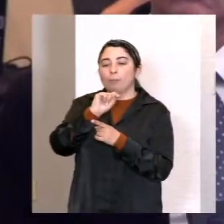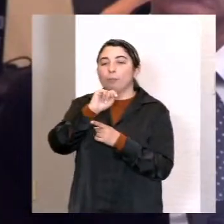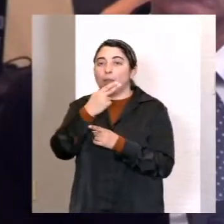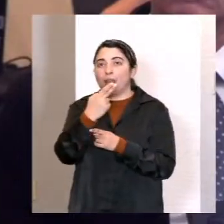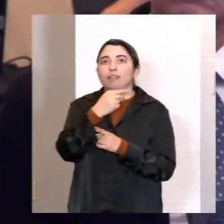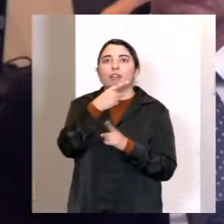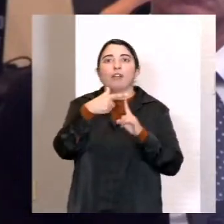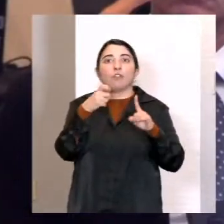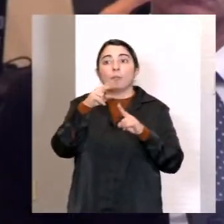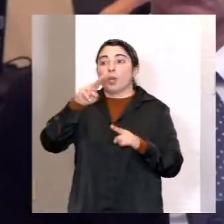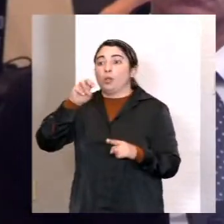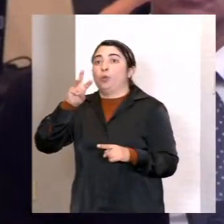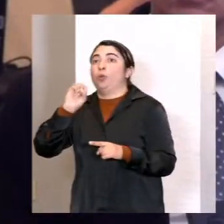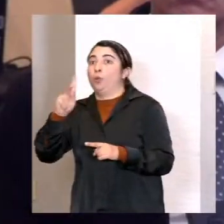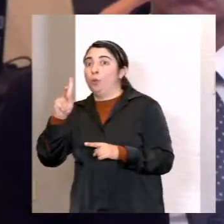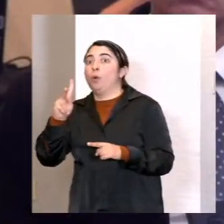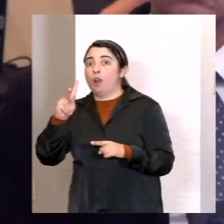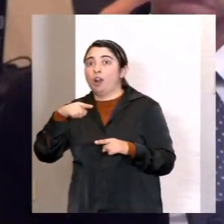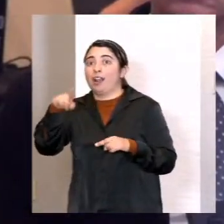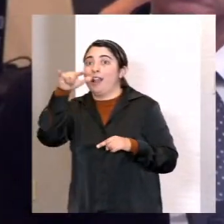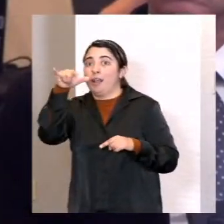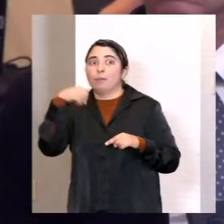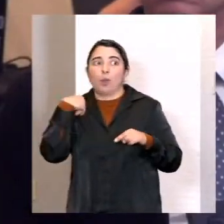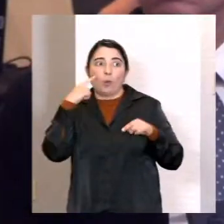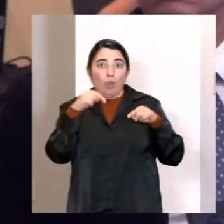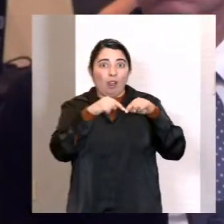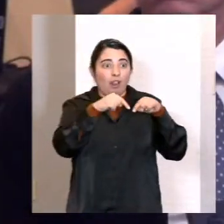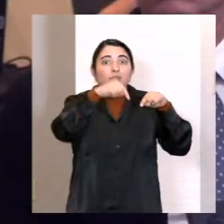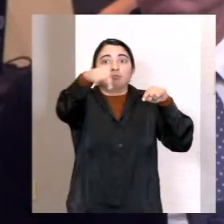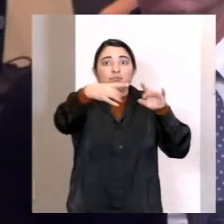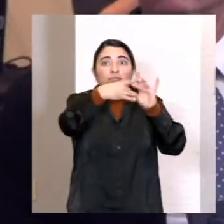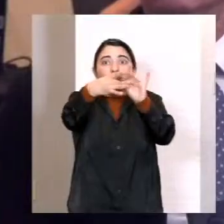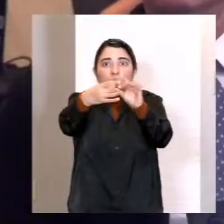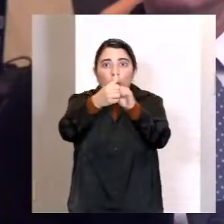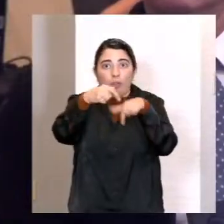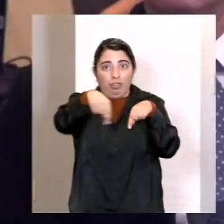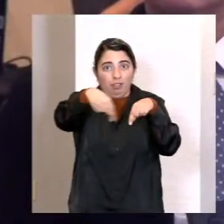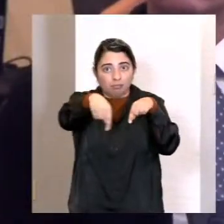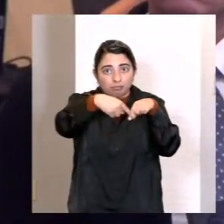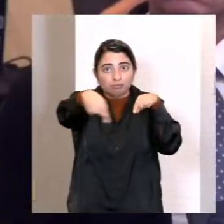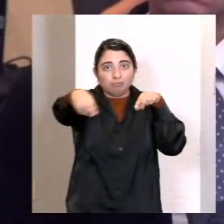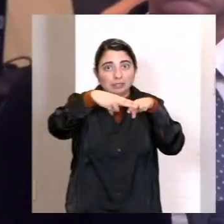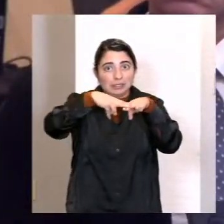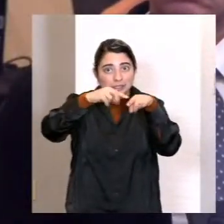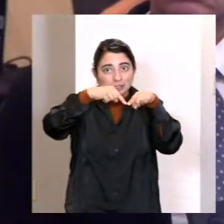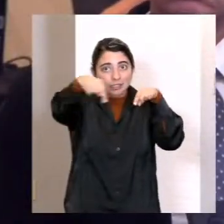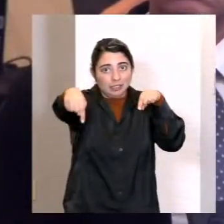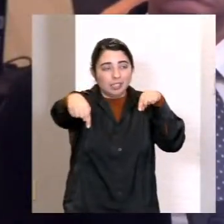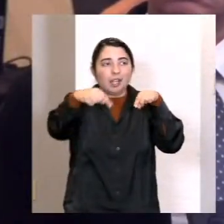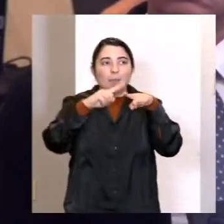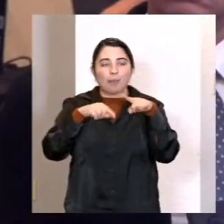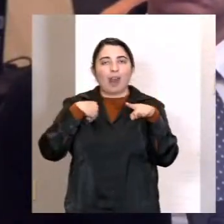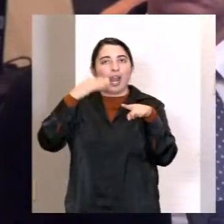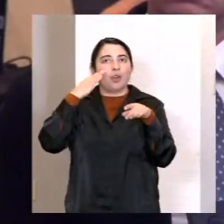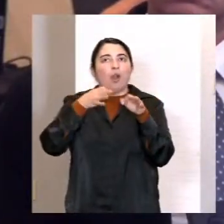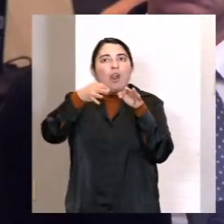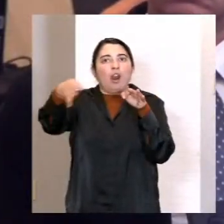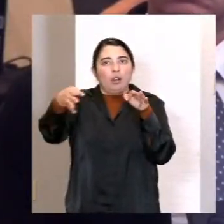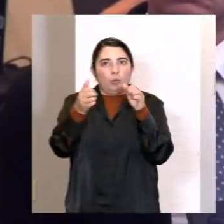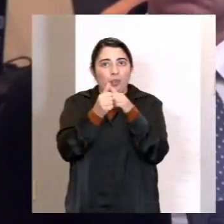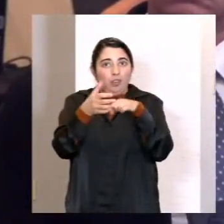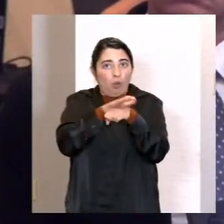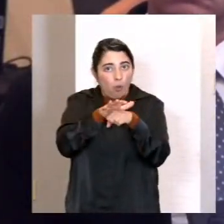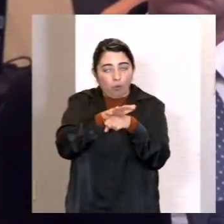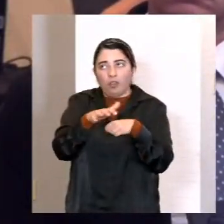Airport. And I know it was supposedly put off because of the COVID, because of the loss of revenue due